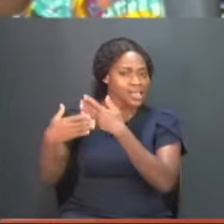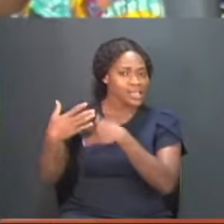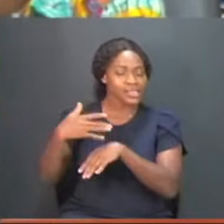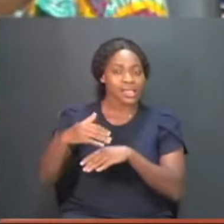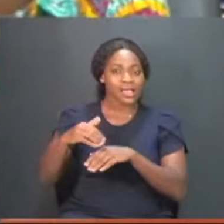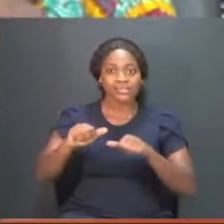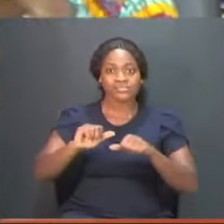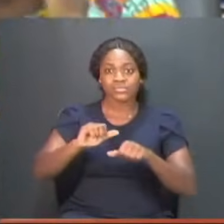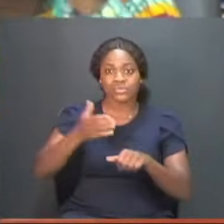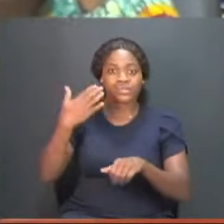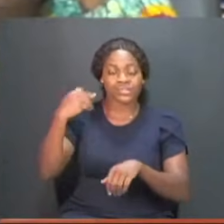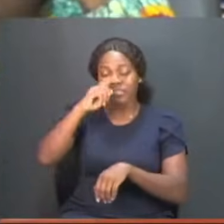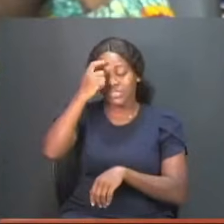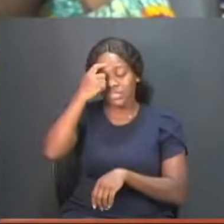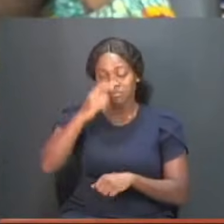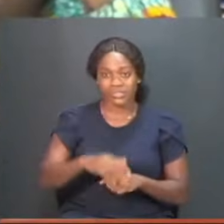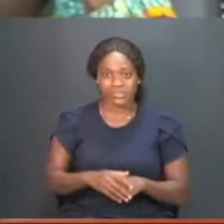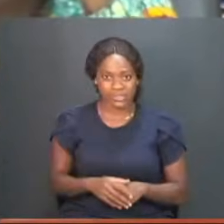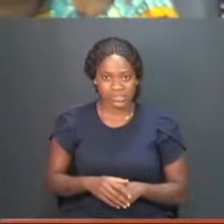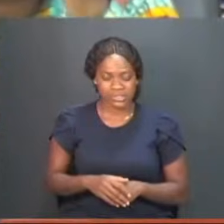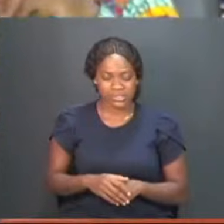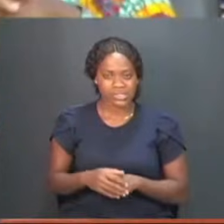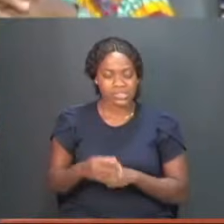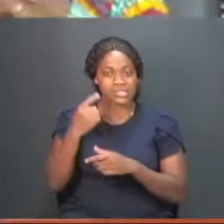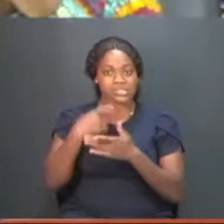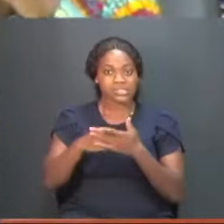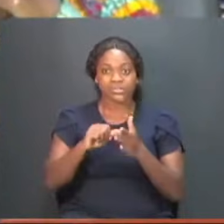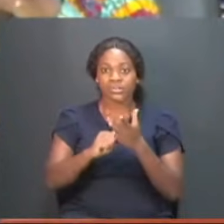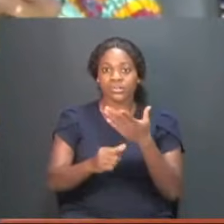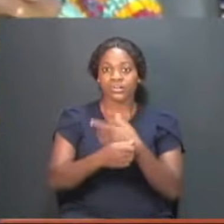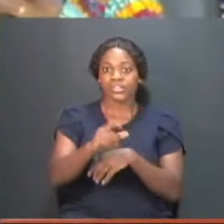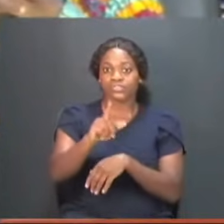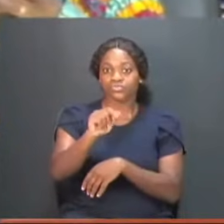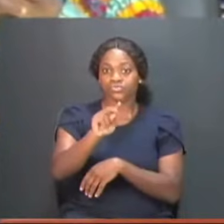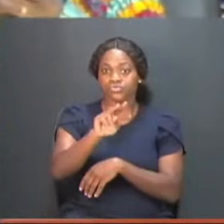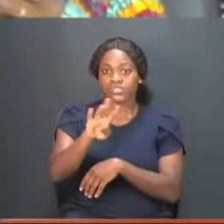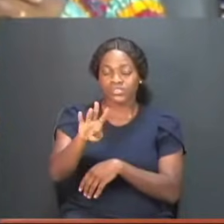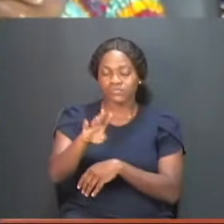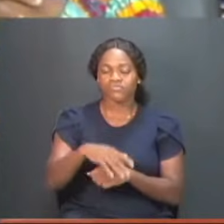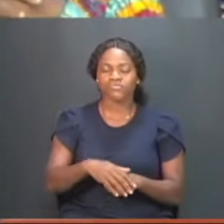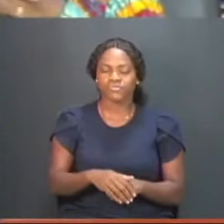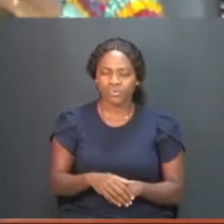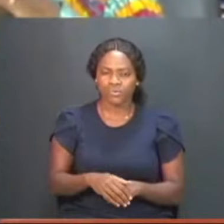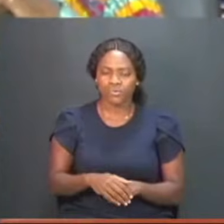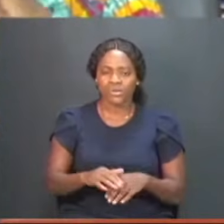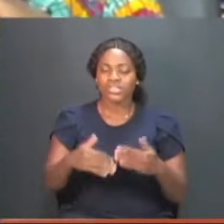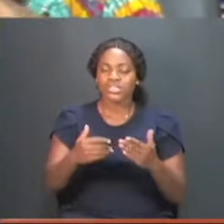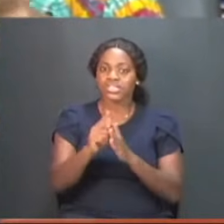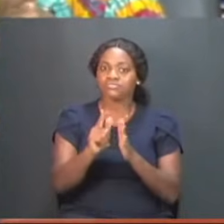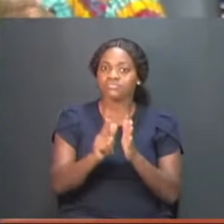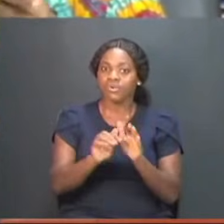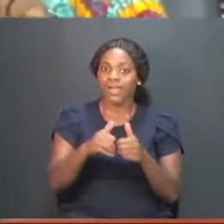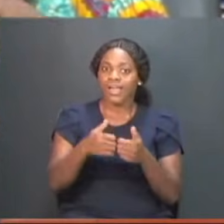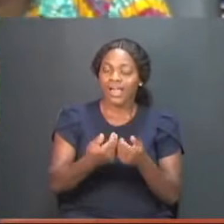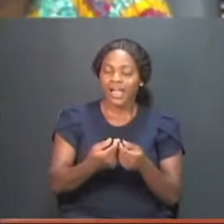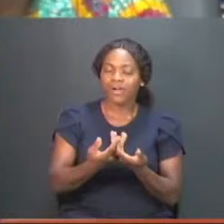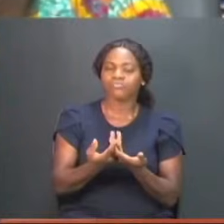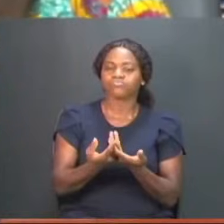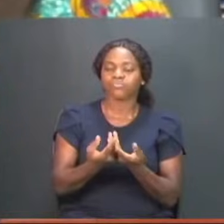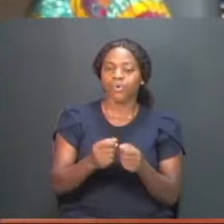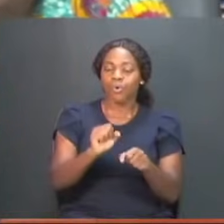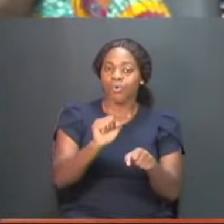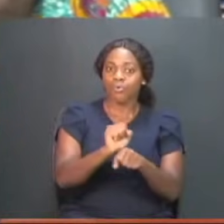back August 2024, issued guidelines to guide financial and digital transaction. This